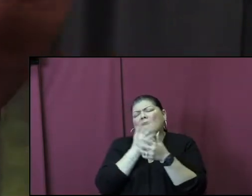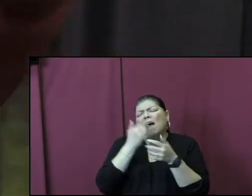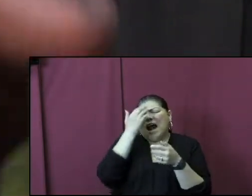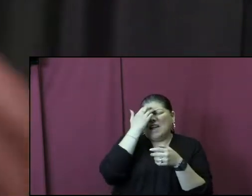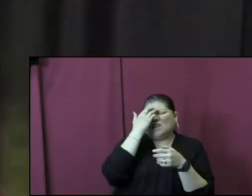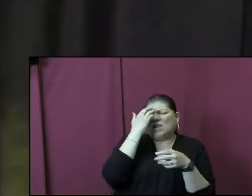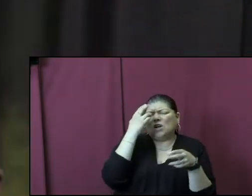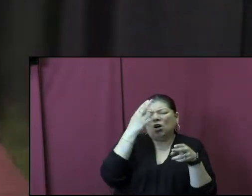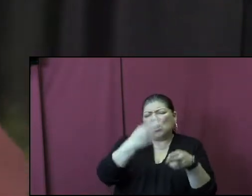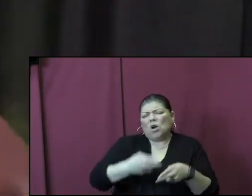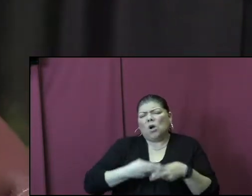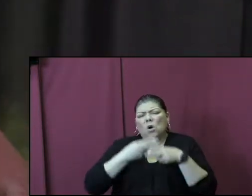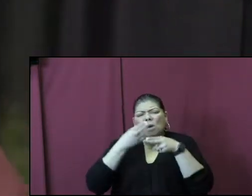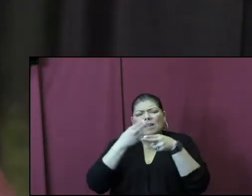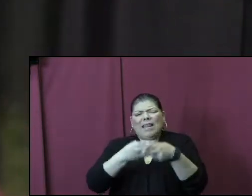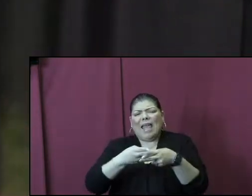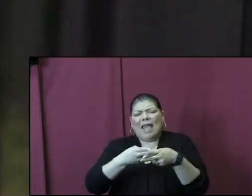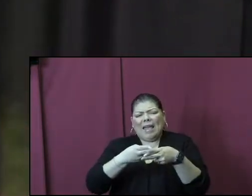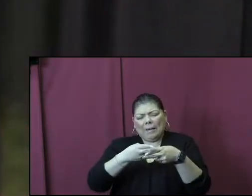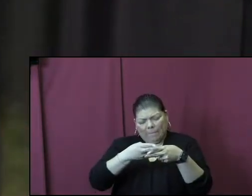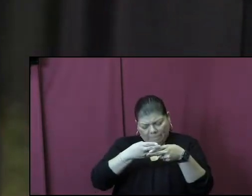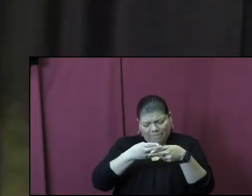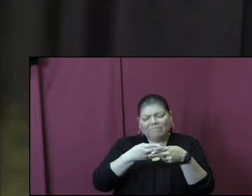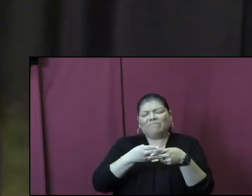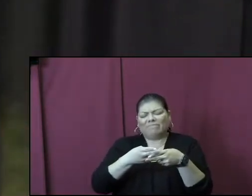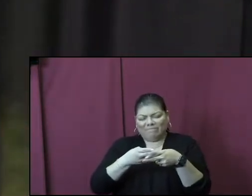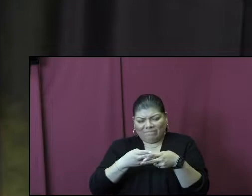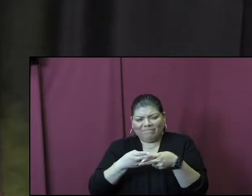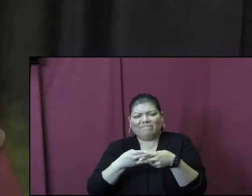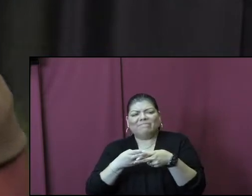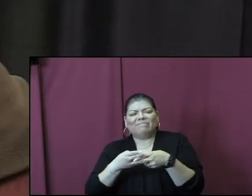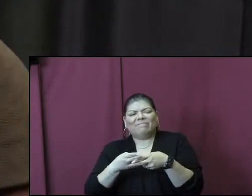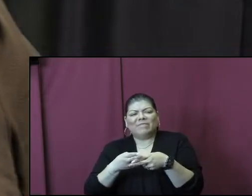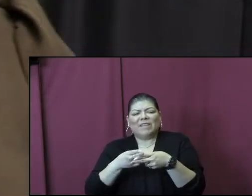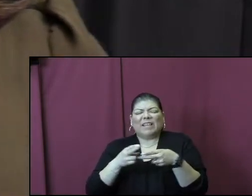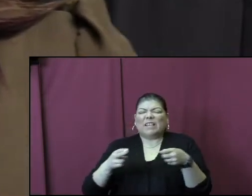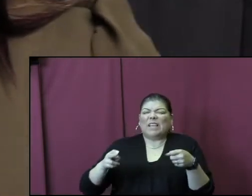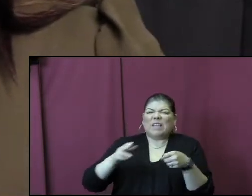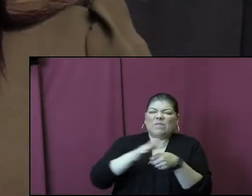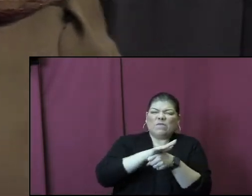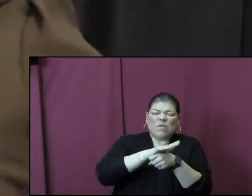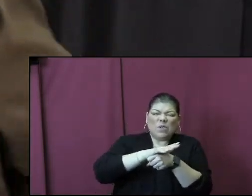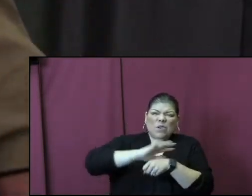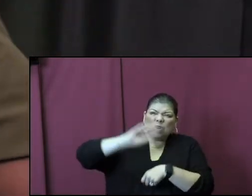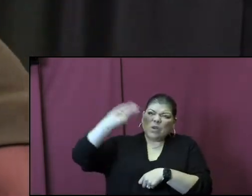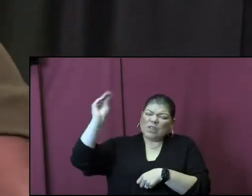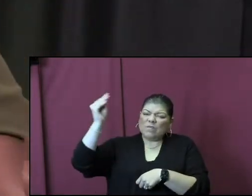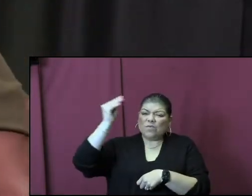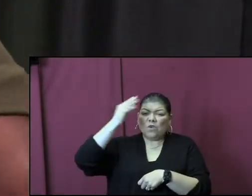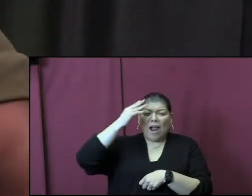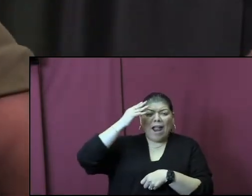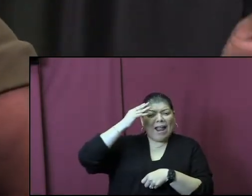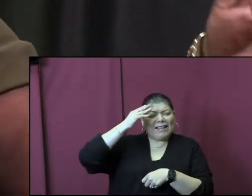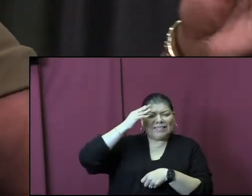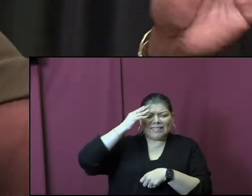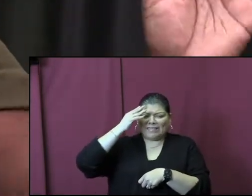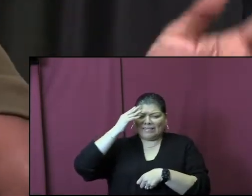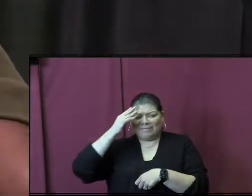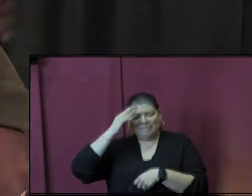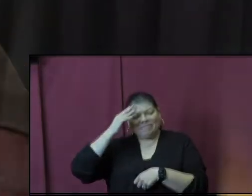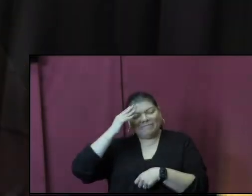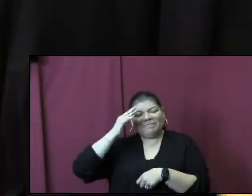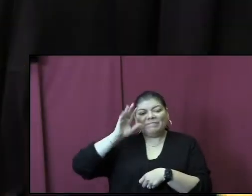I know a name. Say, I know a name. I know a name. That's full of